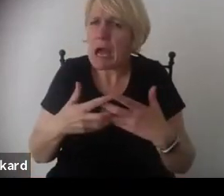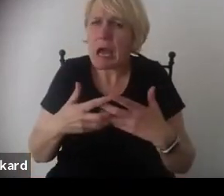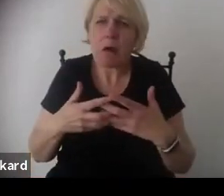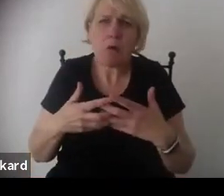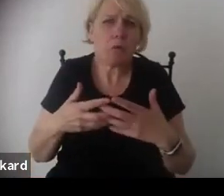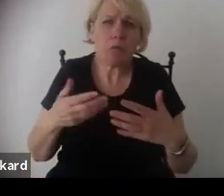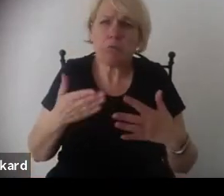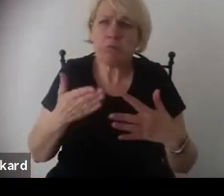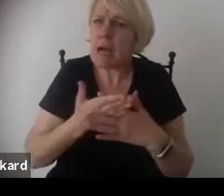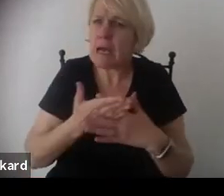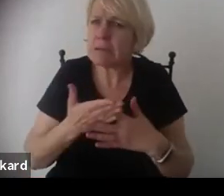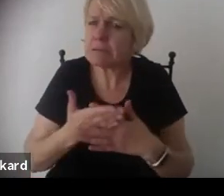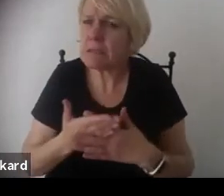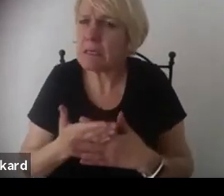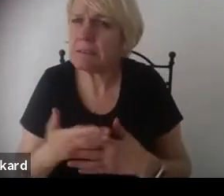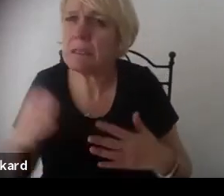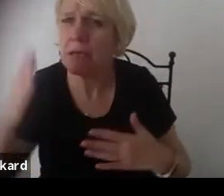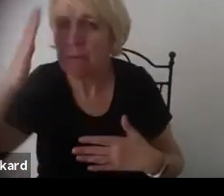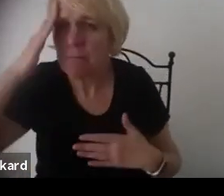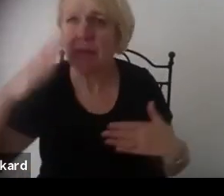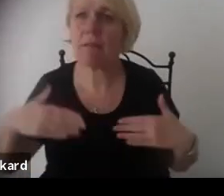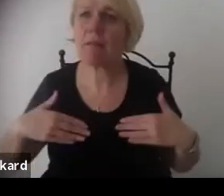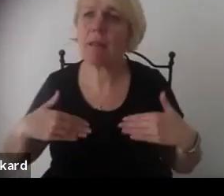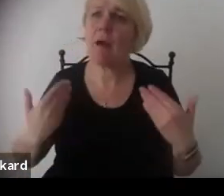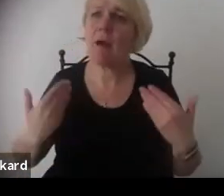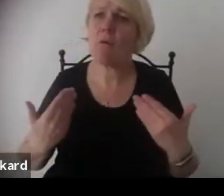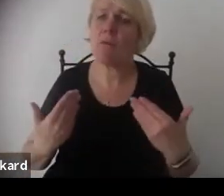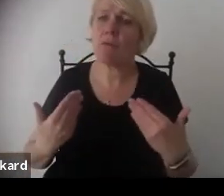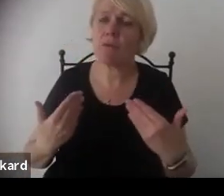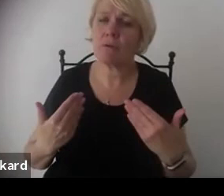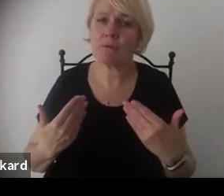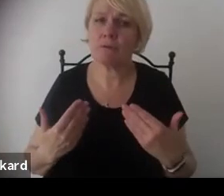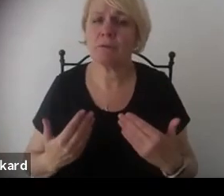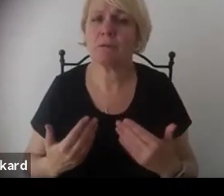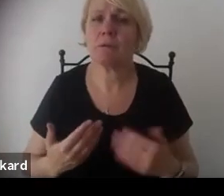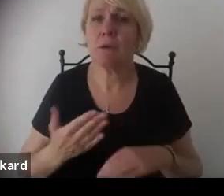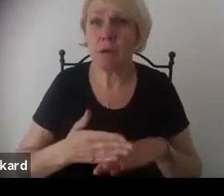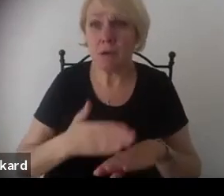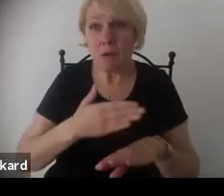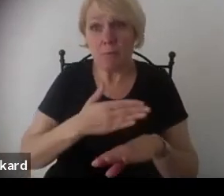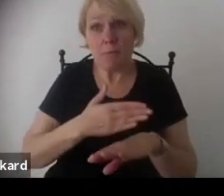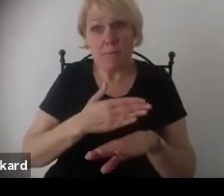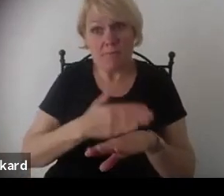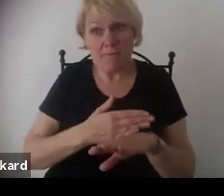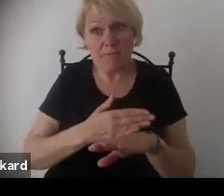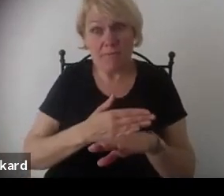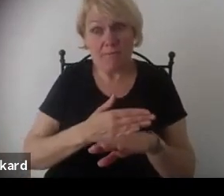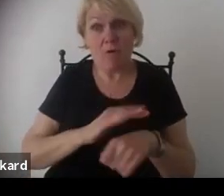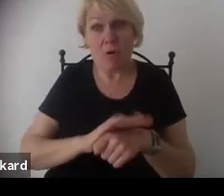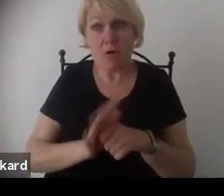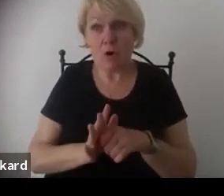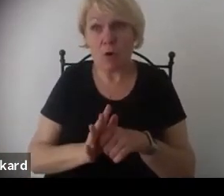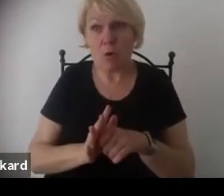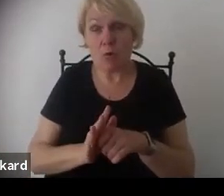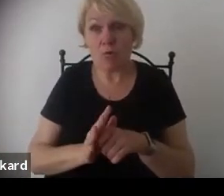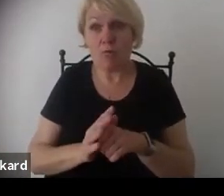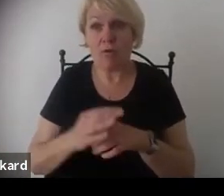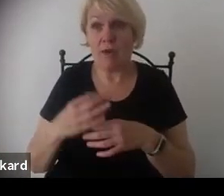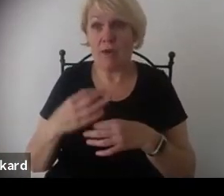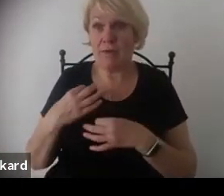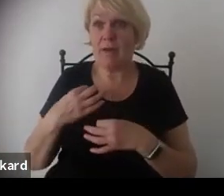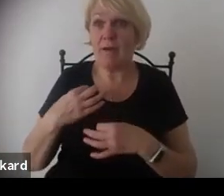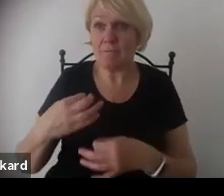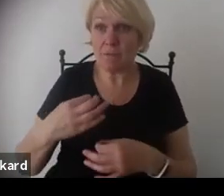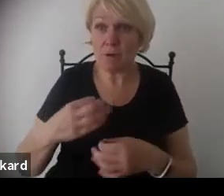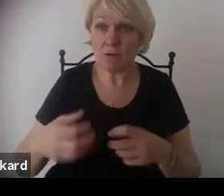eases? During the lockdown, the voluntary sector has provided first aid to this client group. There's been constant contact to reassure and